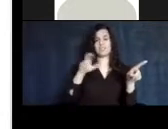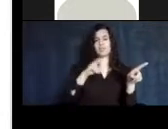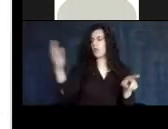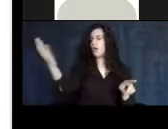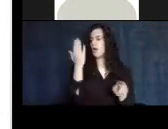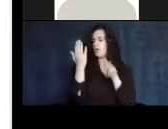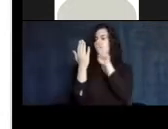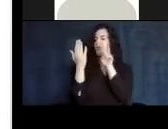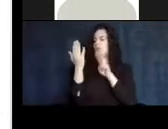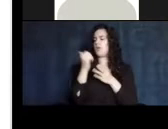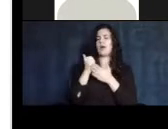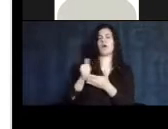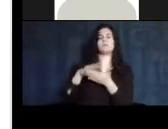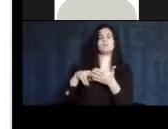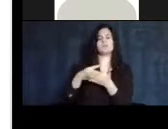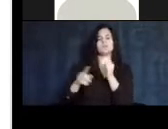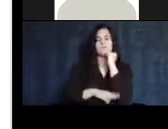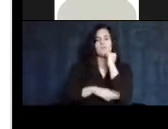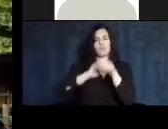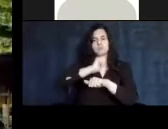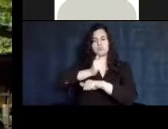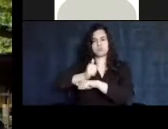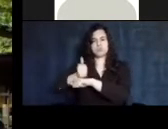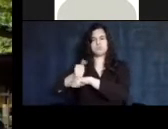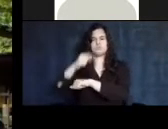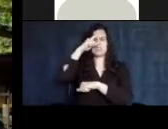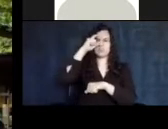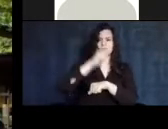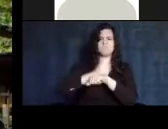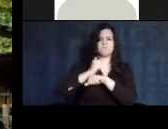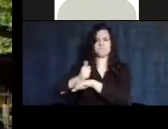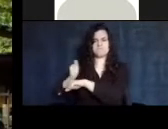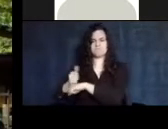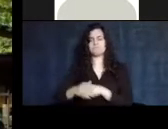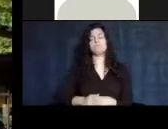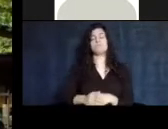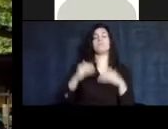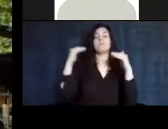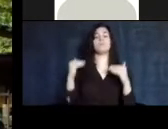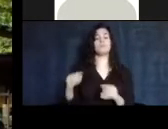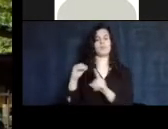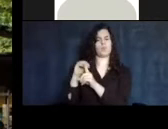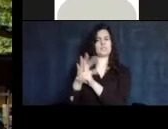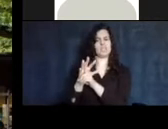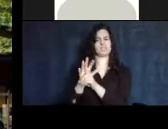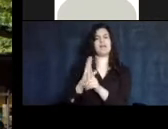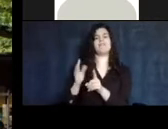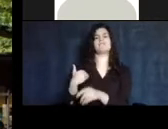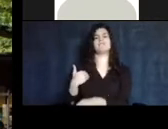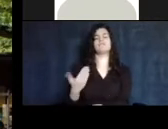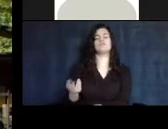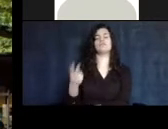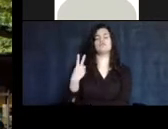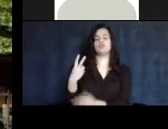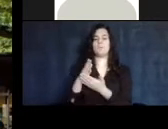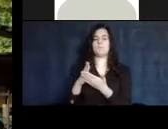schedule. All right. So orientation is going to take place in two different parts. You're going